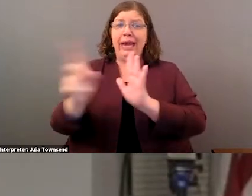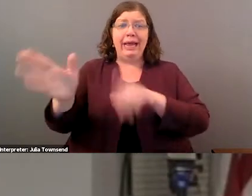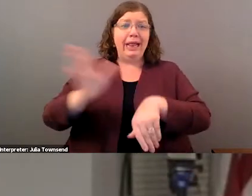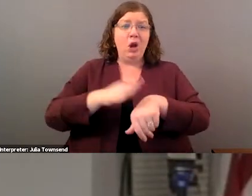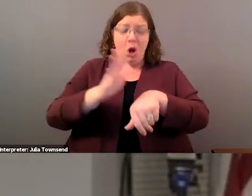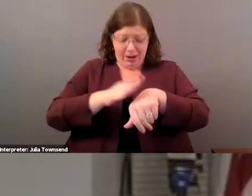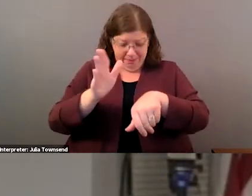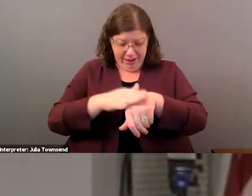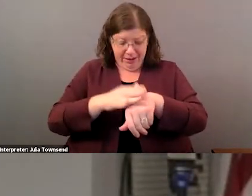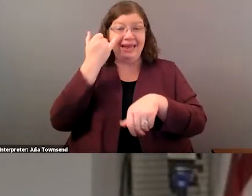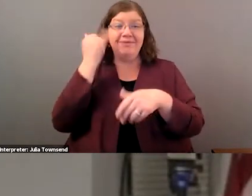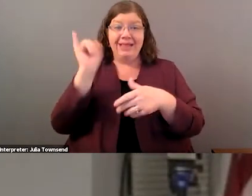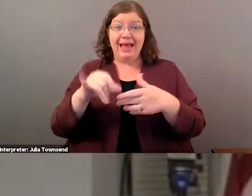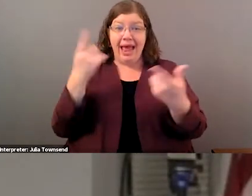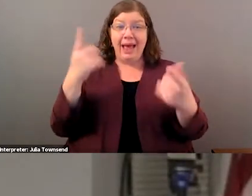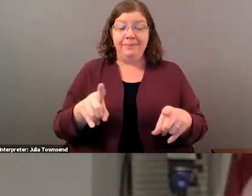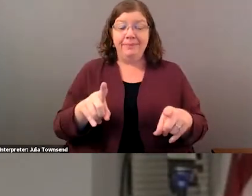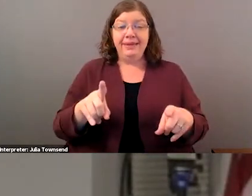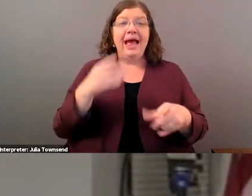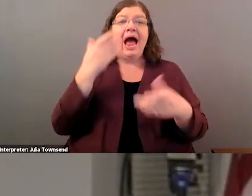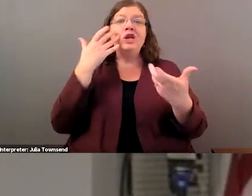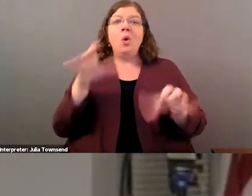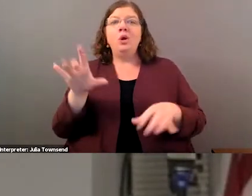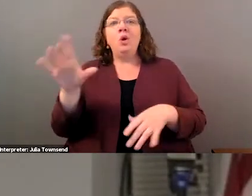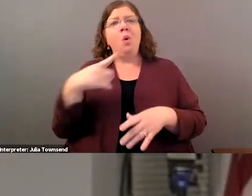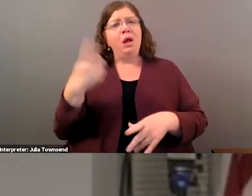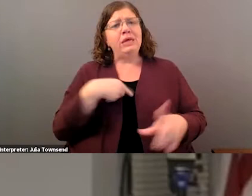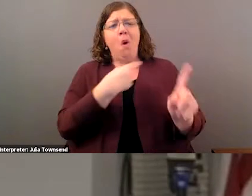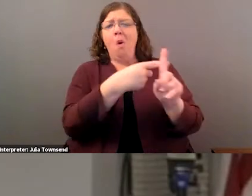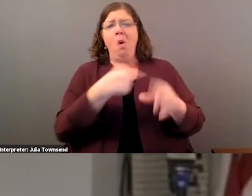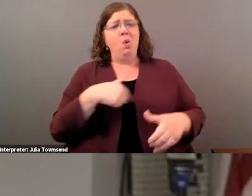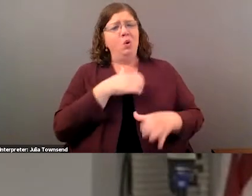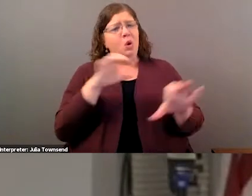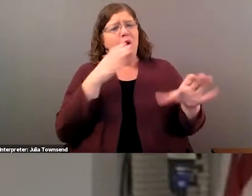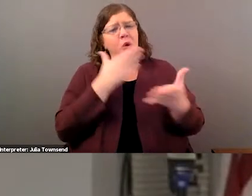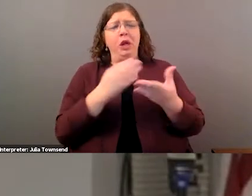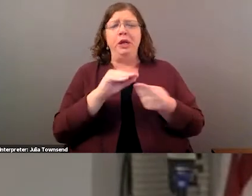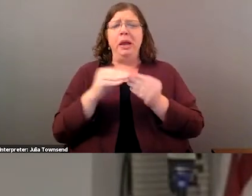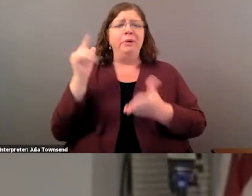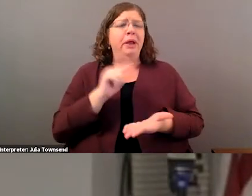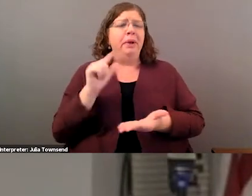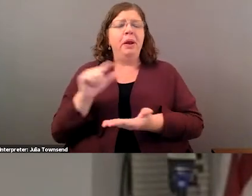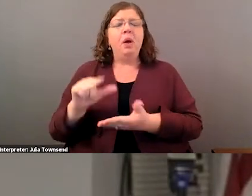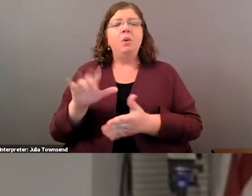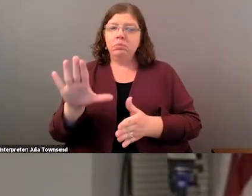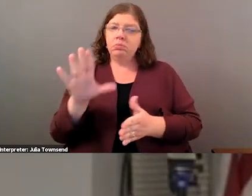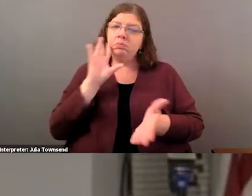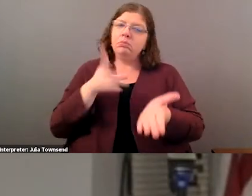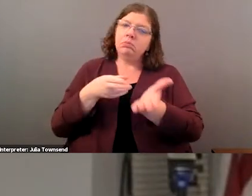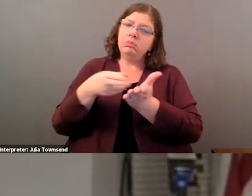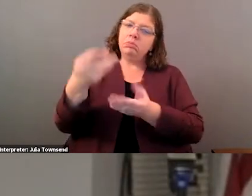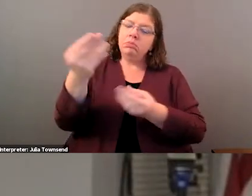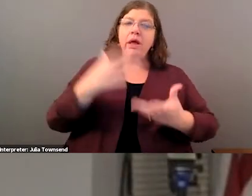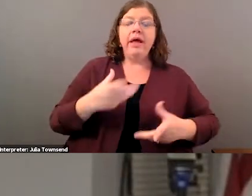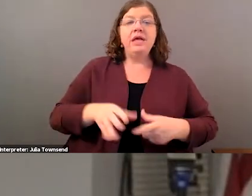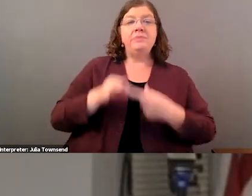I'm not looking to sort of say, oh, we're doing such a great job. The numbers are low, the numbers are low. I want, especially as a parent,